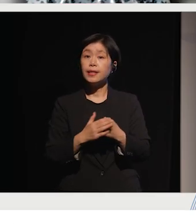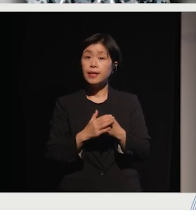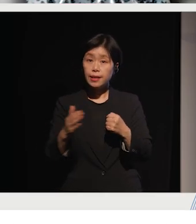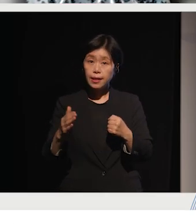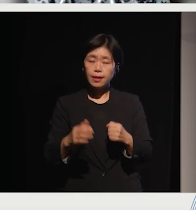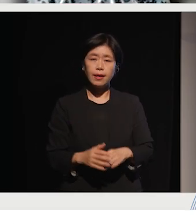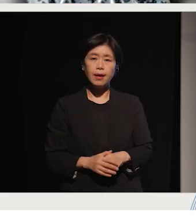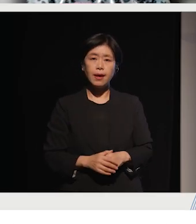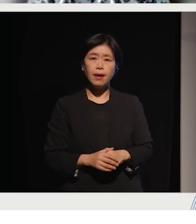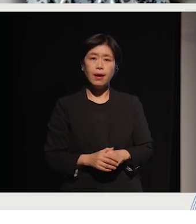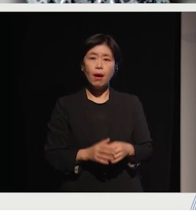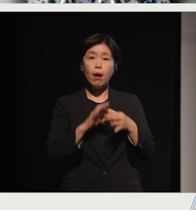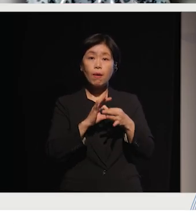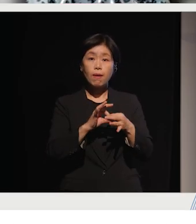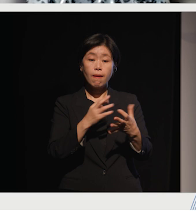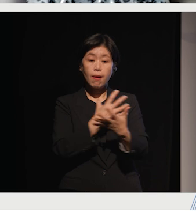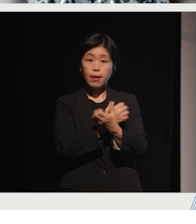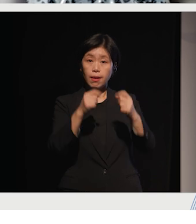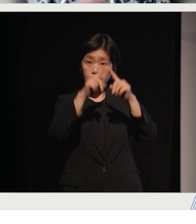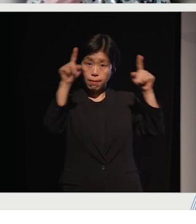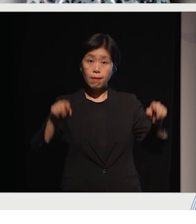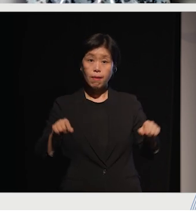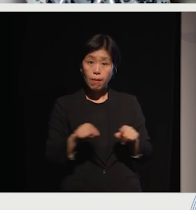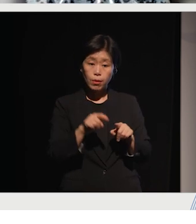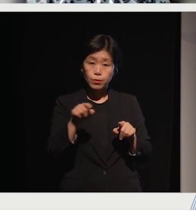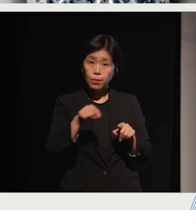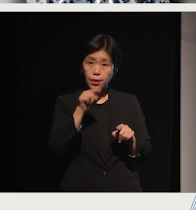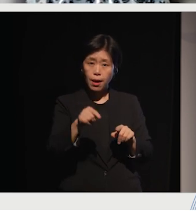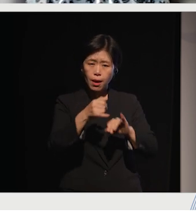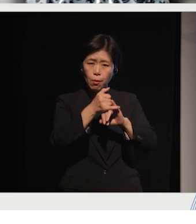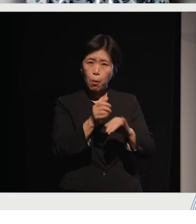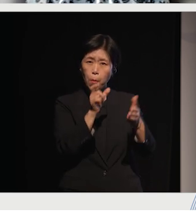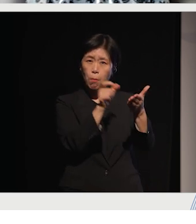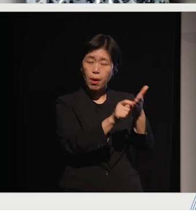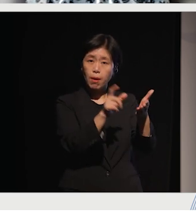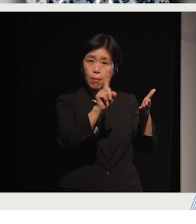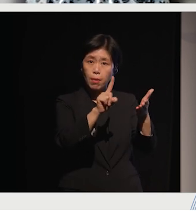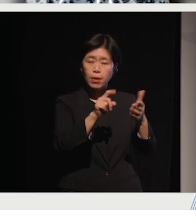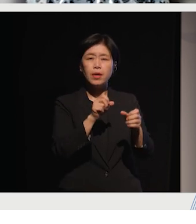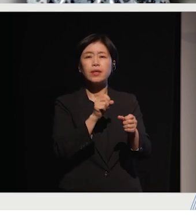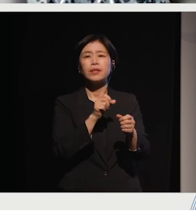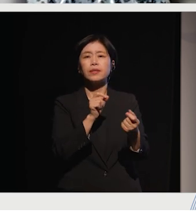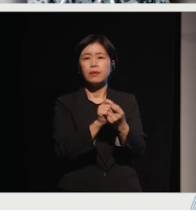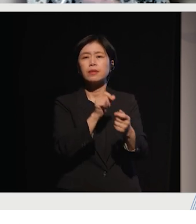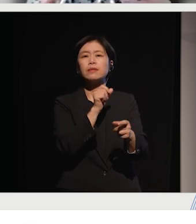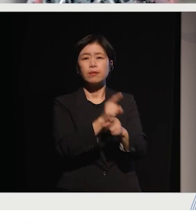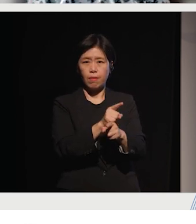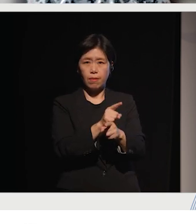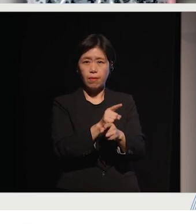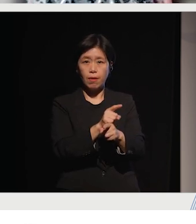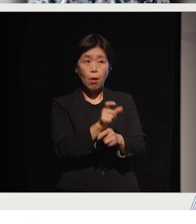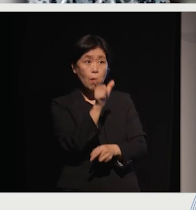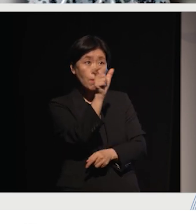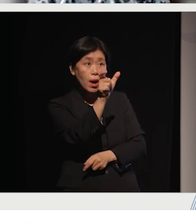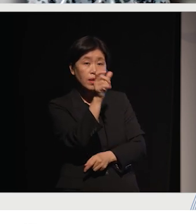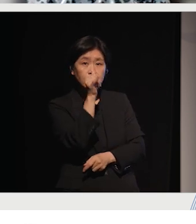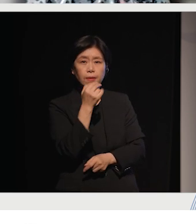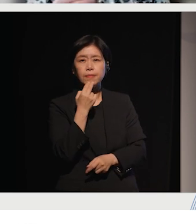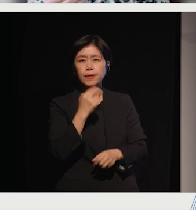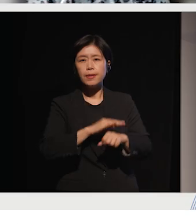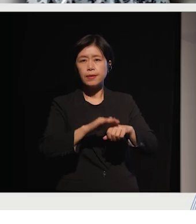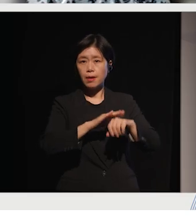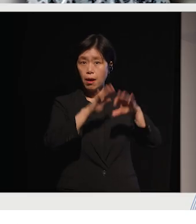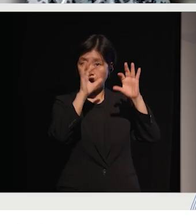about adding accessibility into all contracts, and we help them review that language in advance. And then again, we